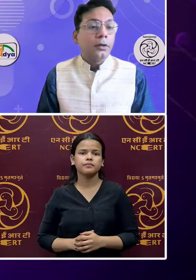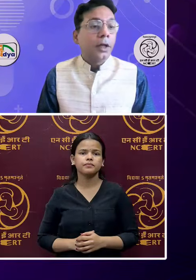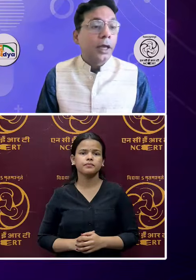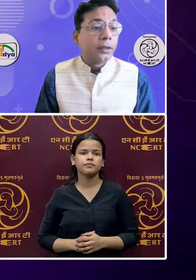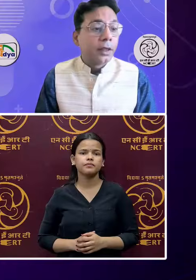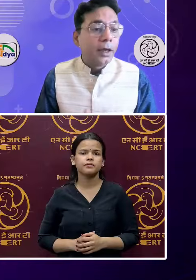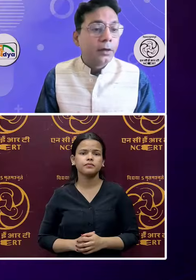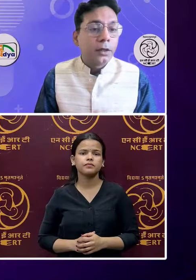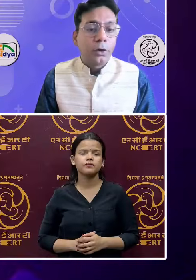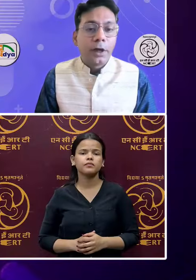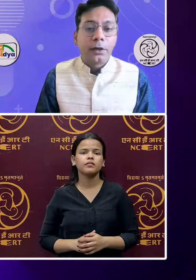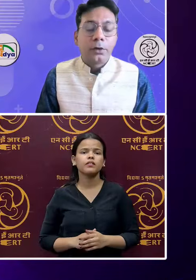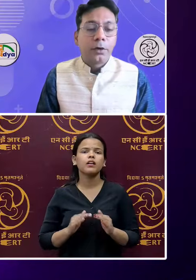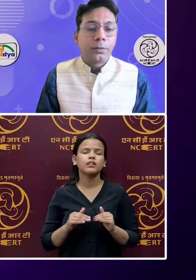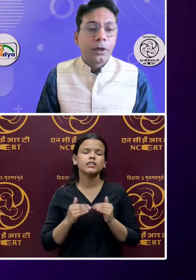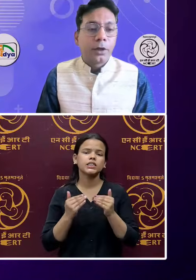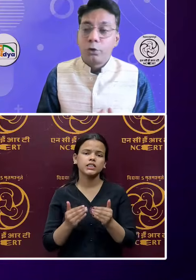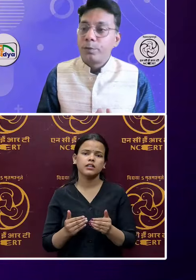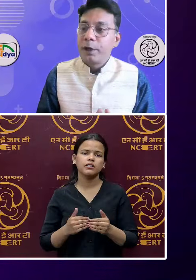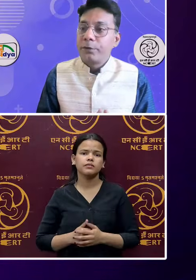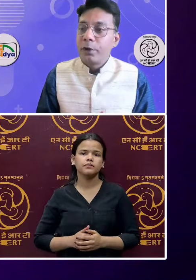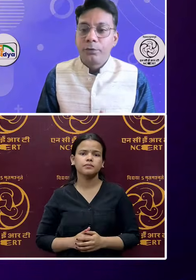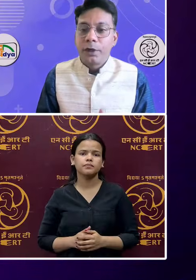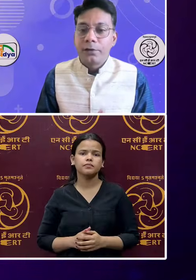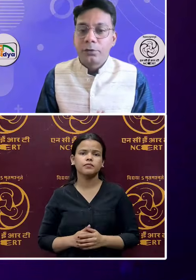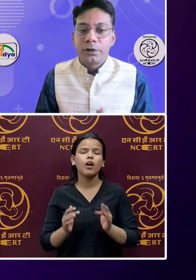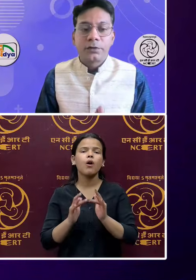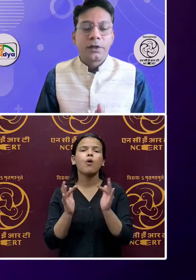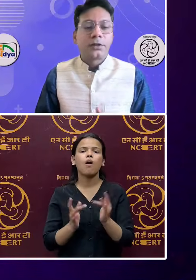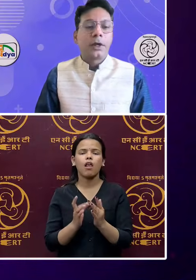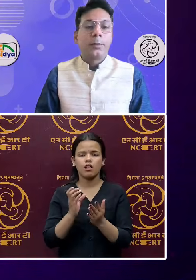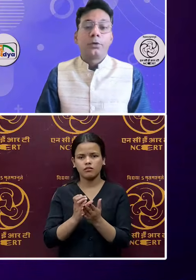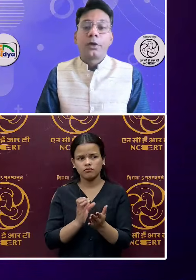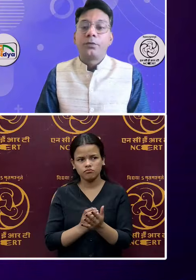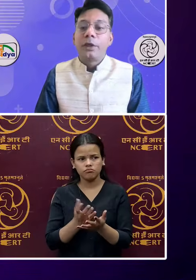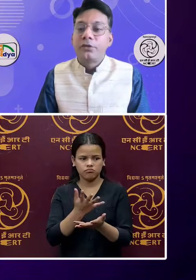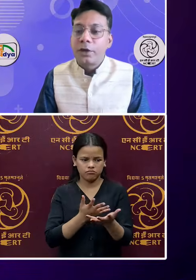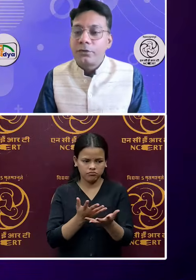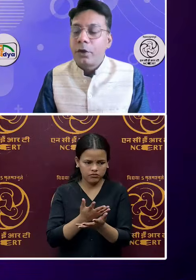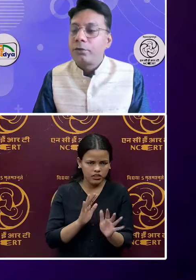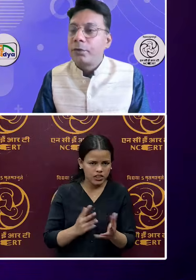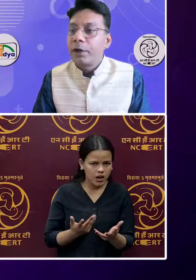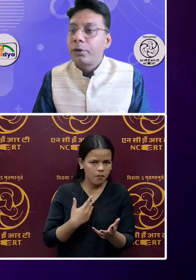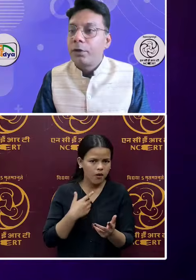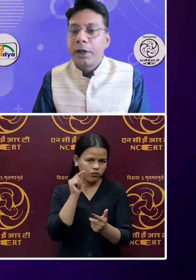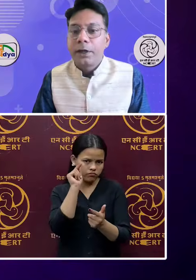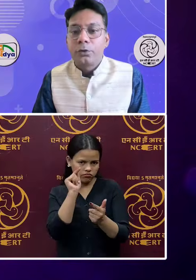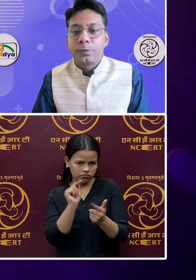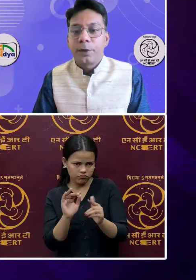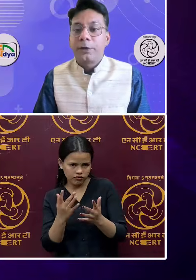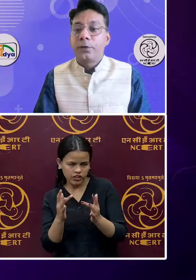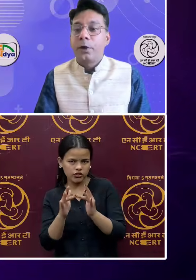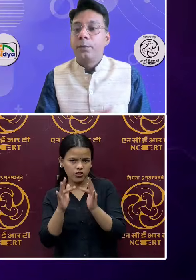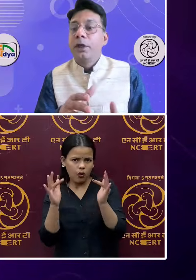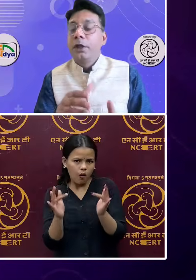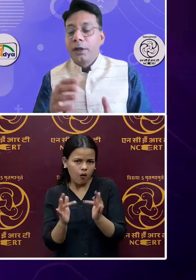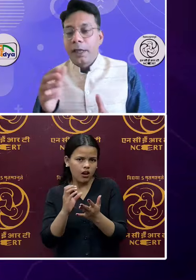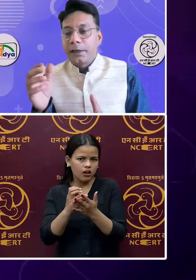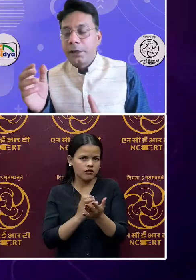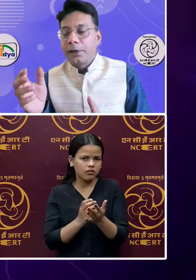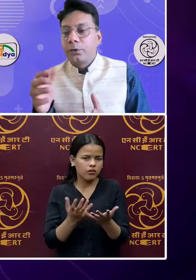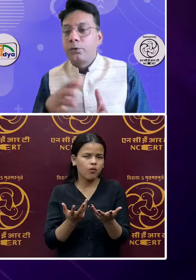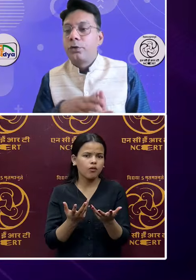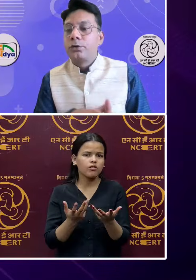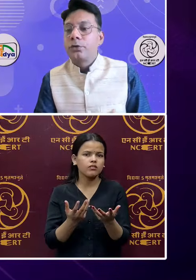Yeah, and then an online course platform. We also discussed about the features of different online course platform,